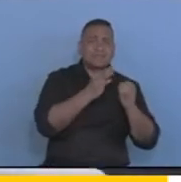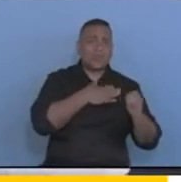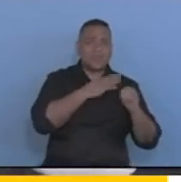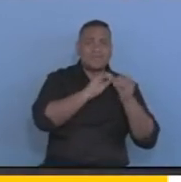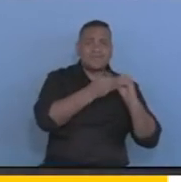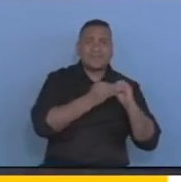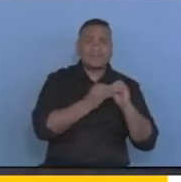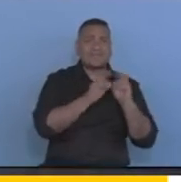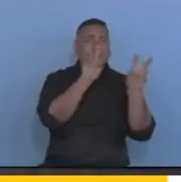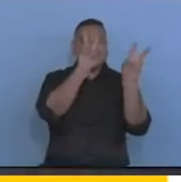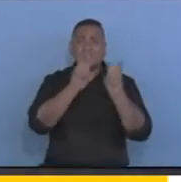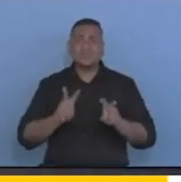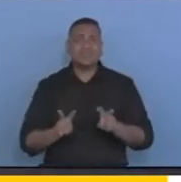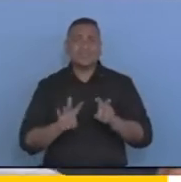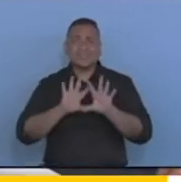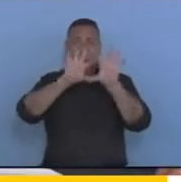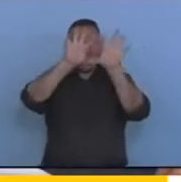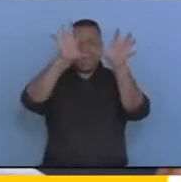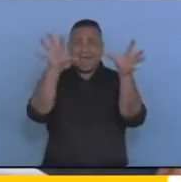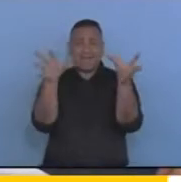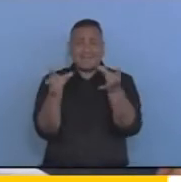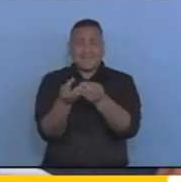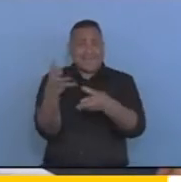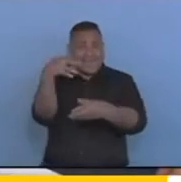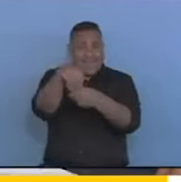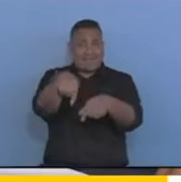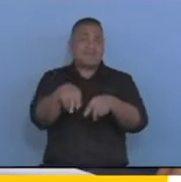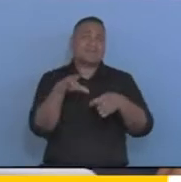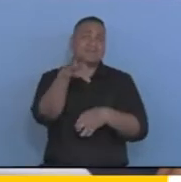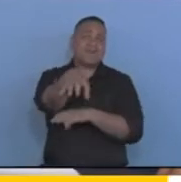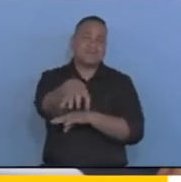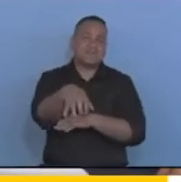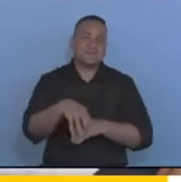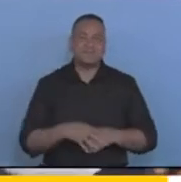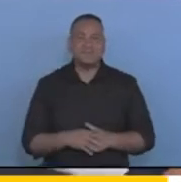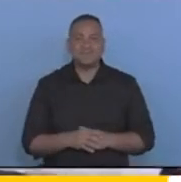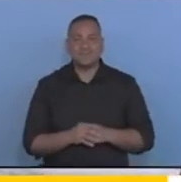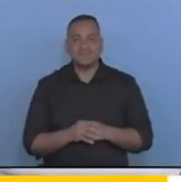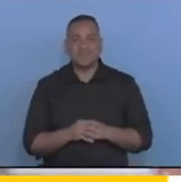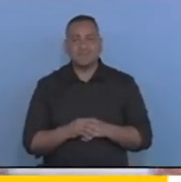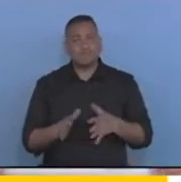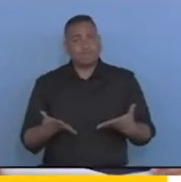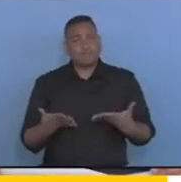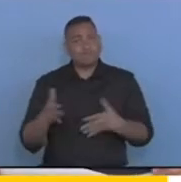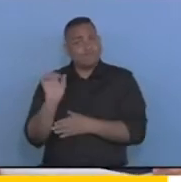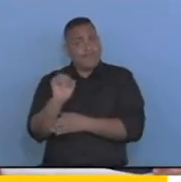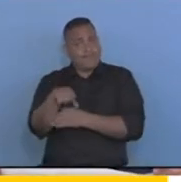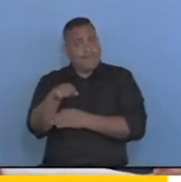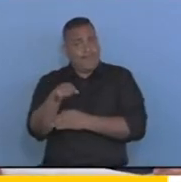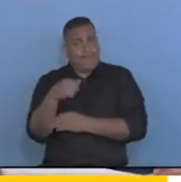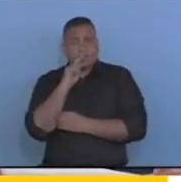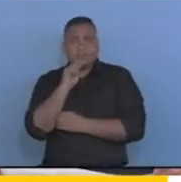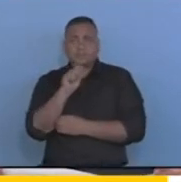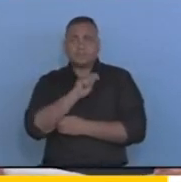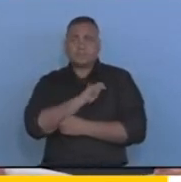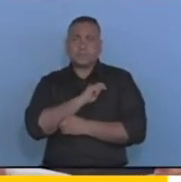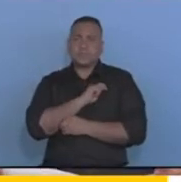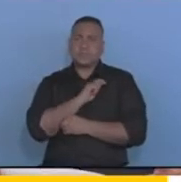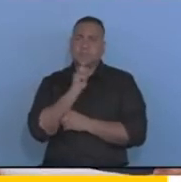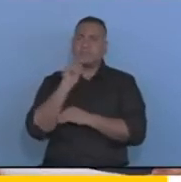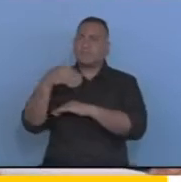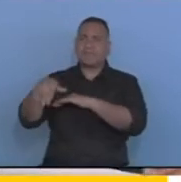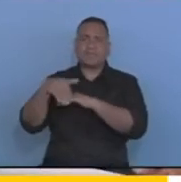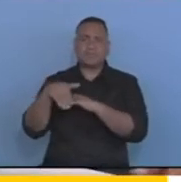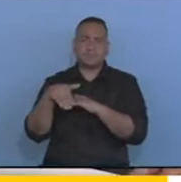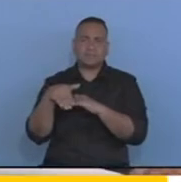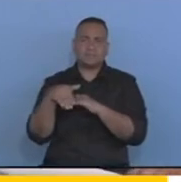everything. Everything. Everything is in it. Exactly. And you know, that's exactly what we need out there. There's so many students out there, and even, you know what, these guys is